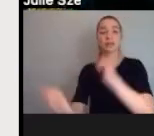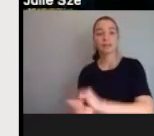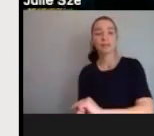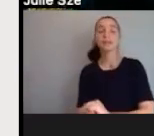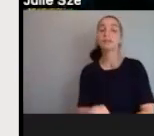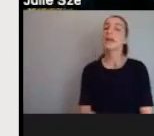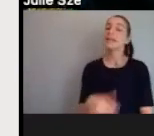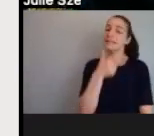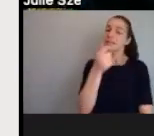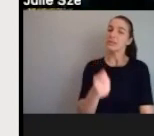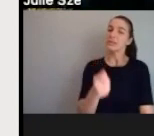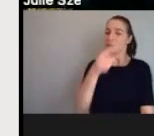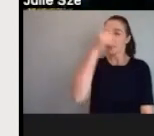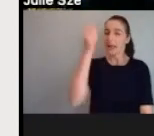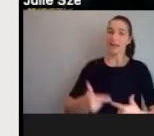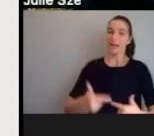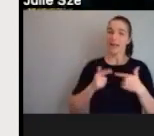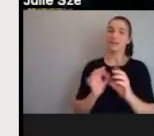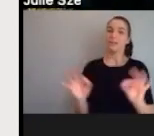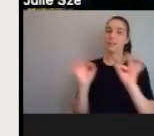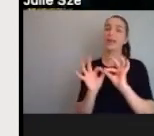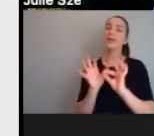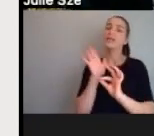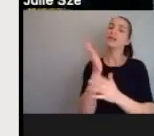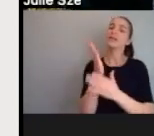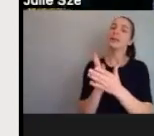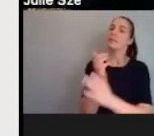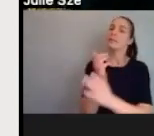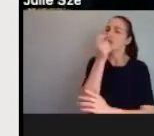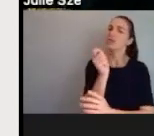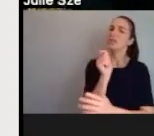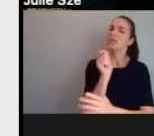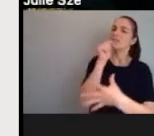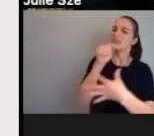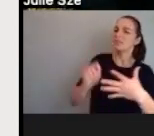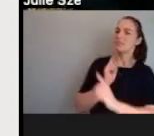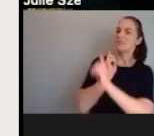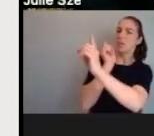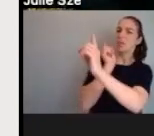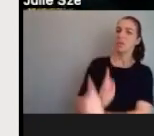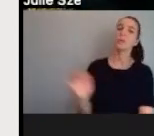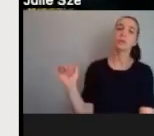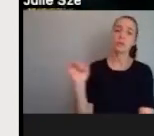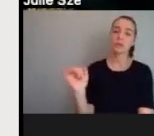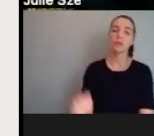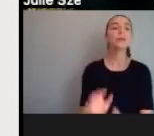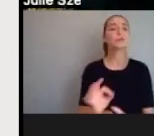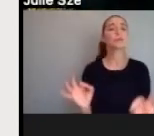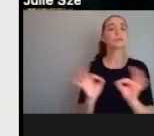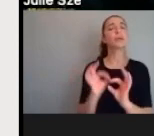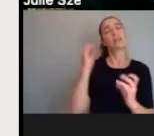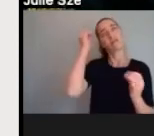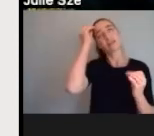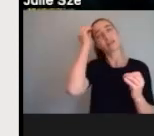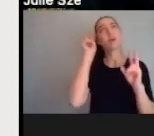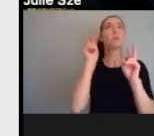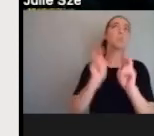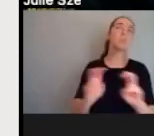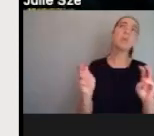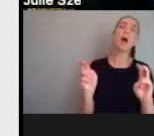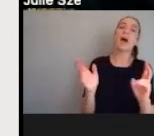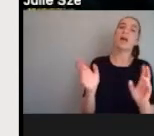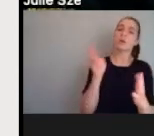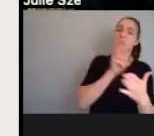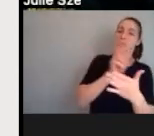interesting, um, statements as well. So I think, you know, if you look at care carefully and read the movement manifestos from the